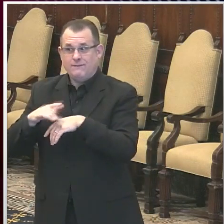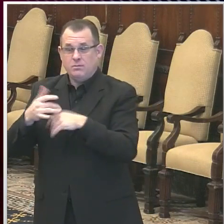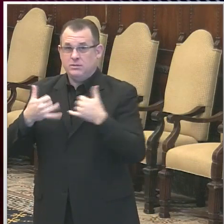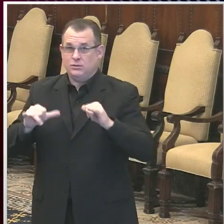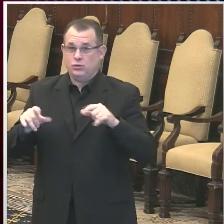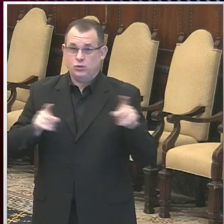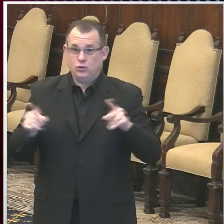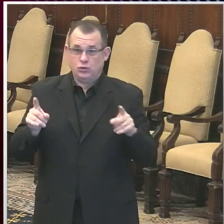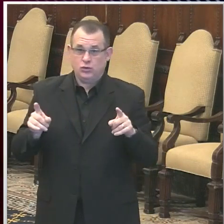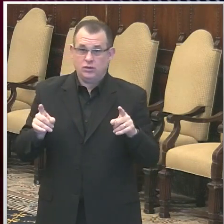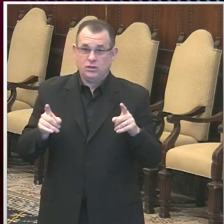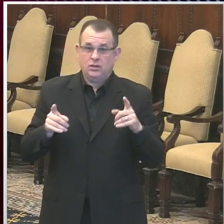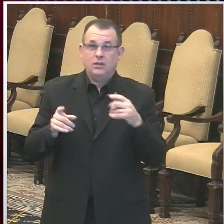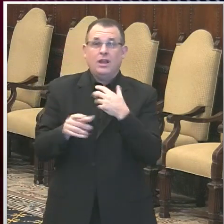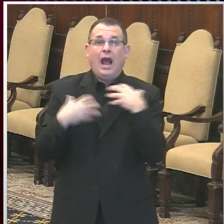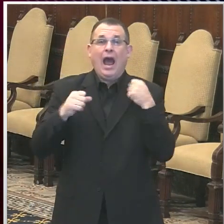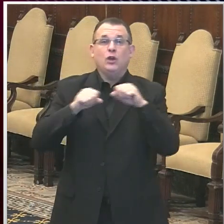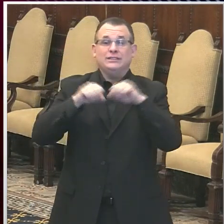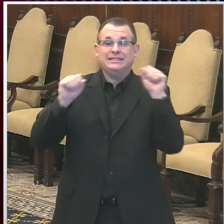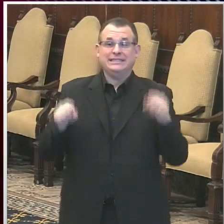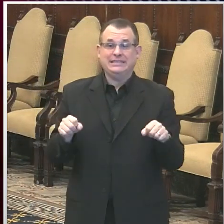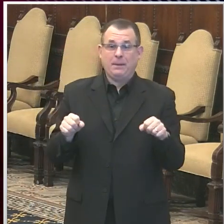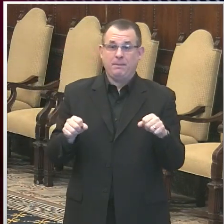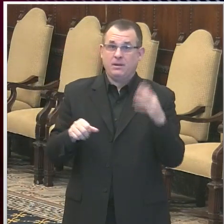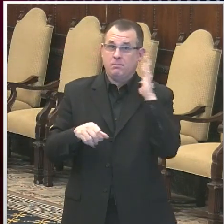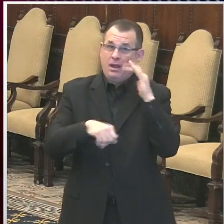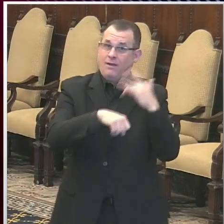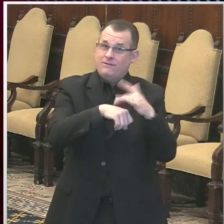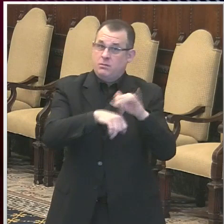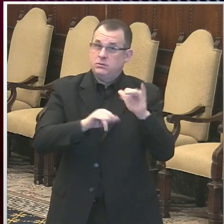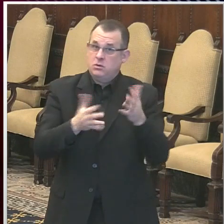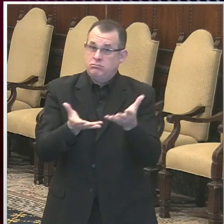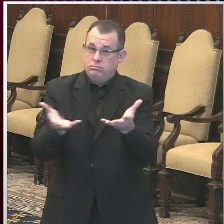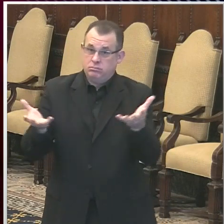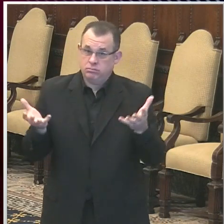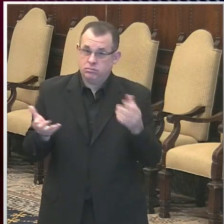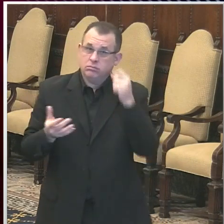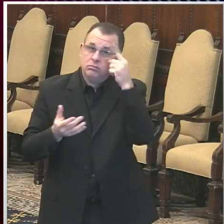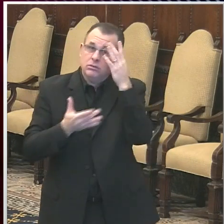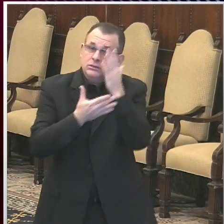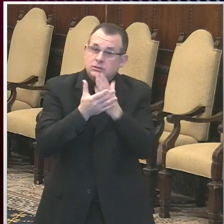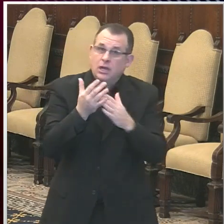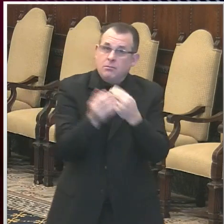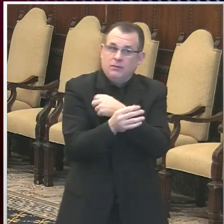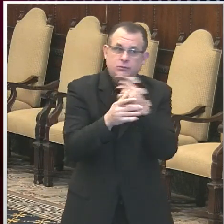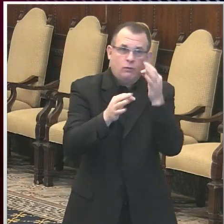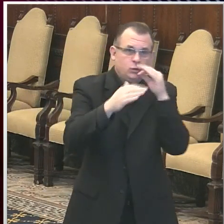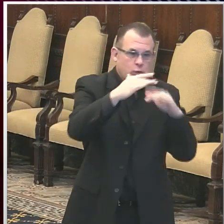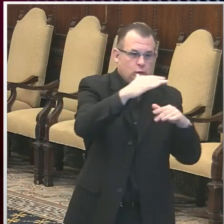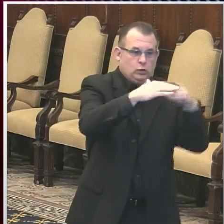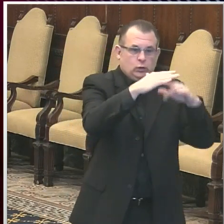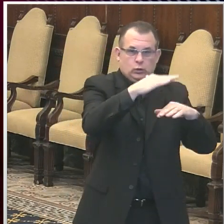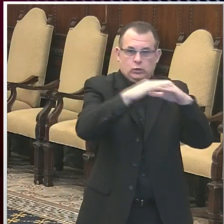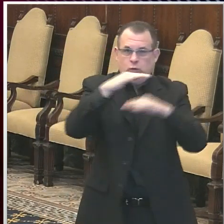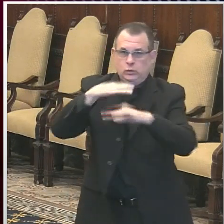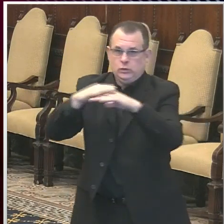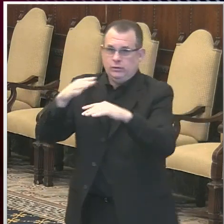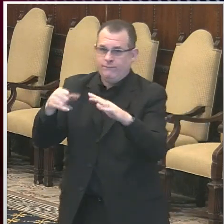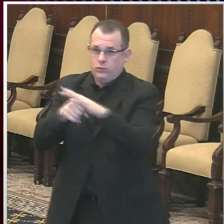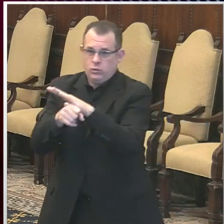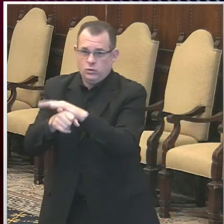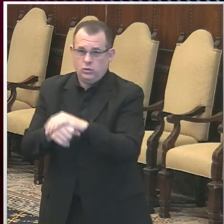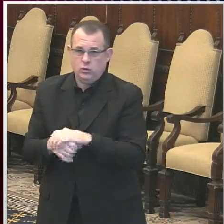whole, but there are some individual hospitals that are at or near capacity. I talked to the chief medical officers of the hospitals yesterday, and they